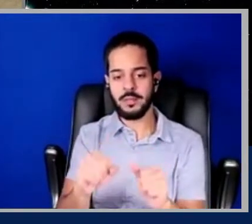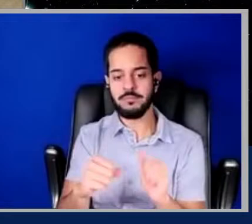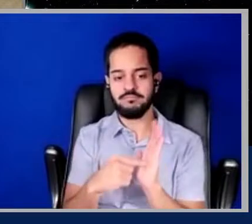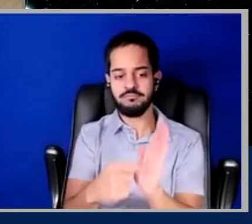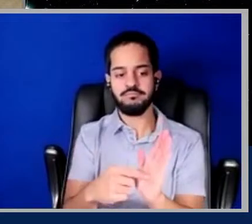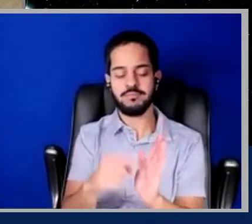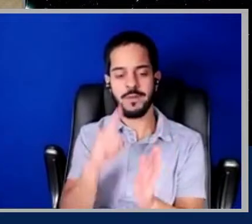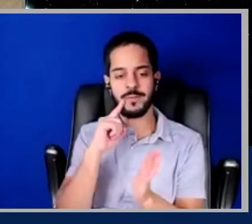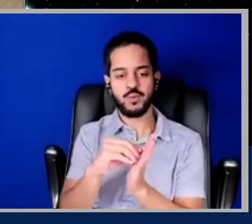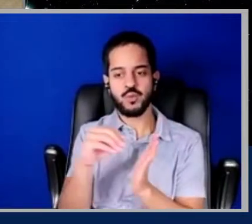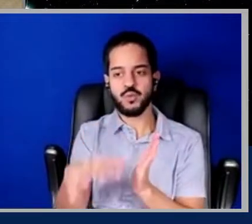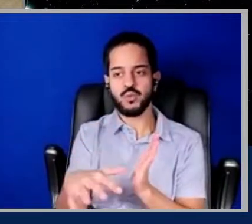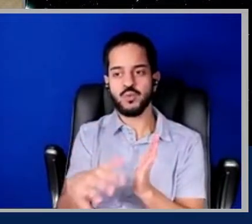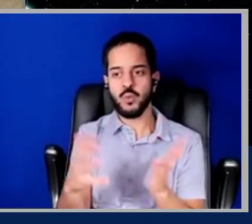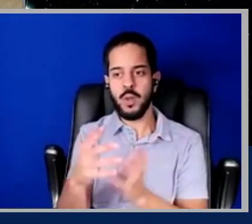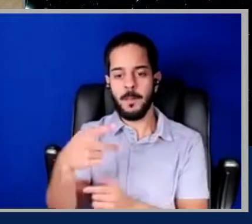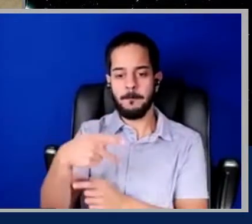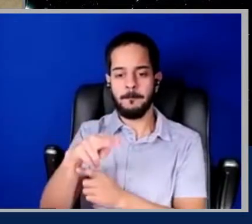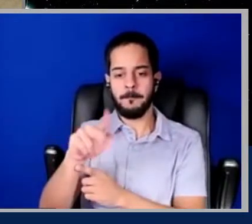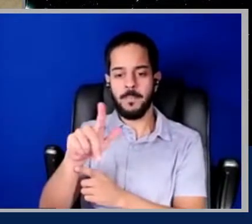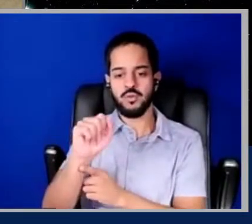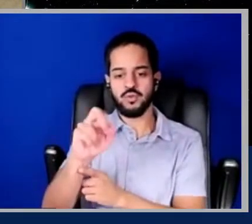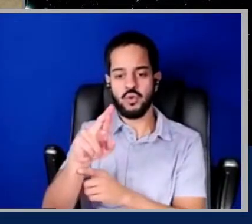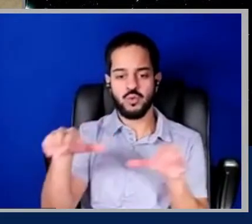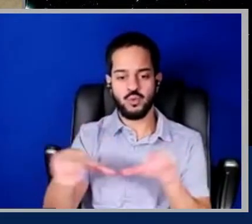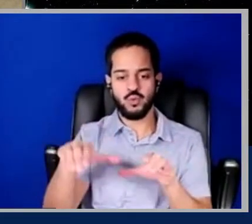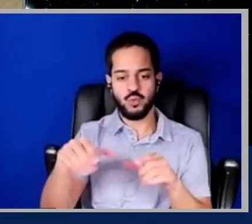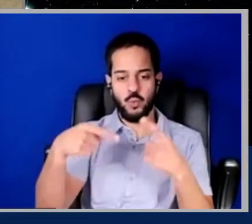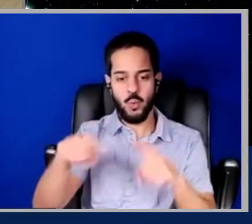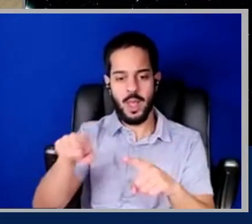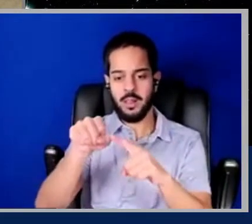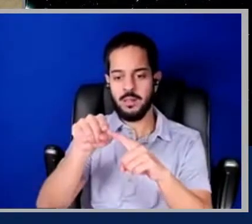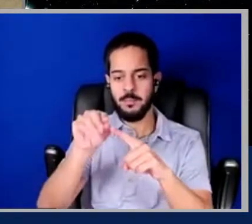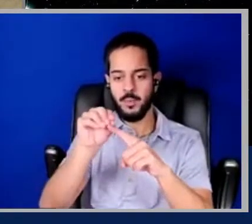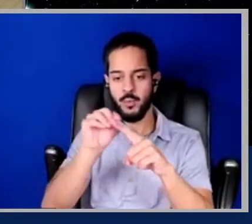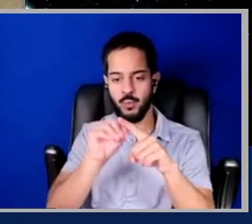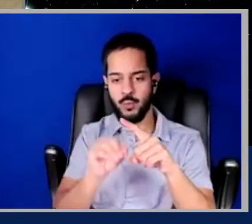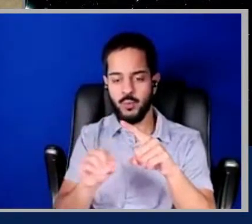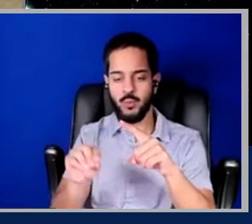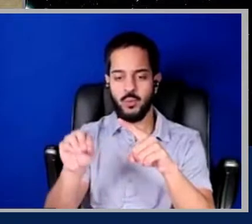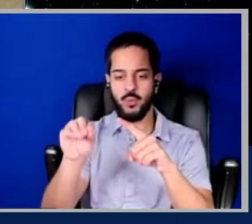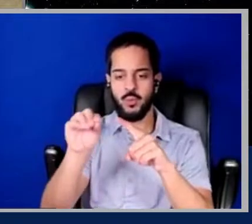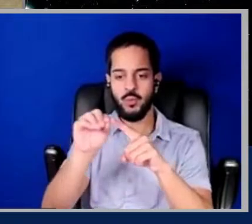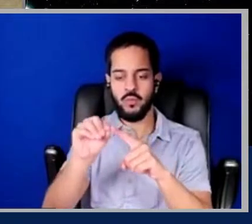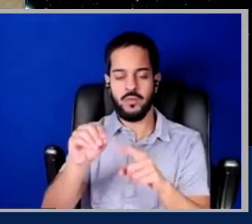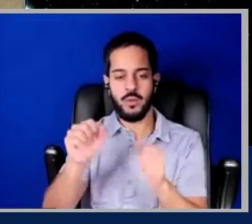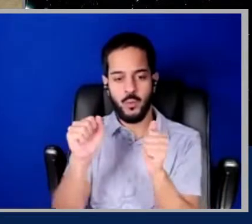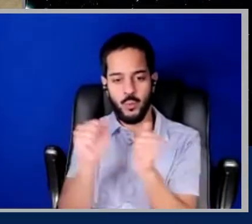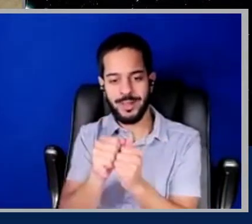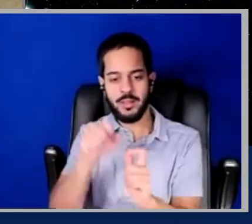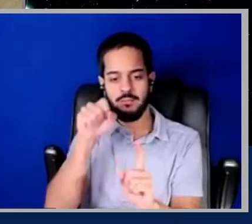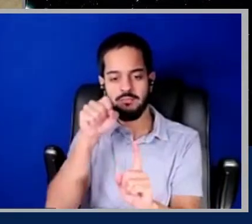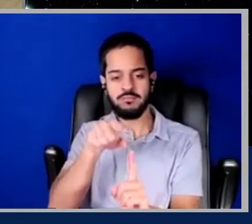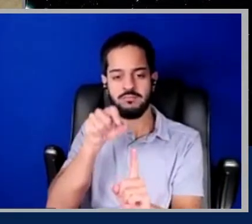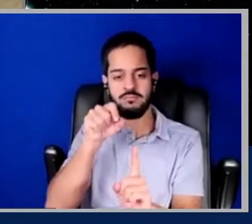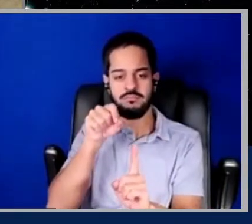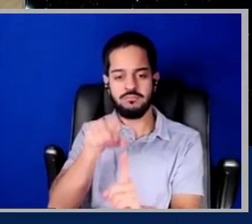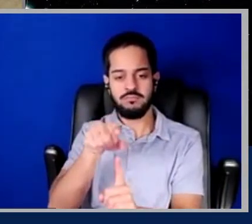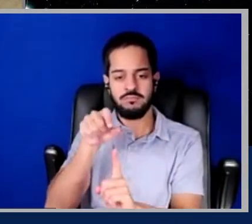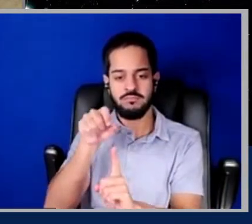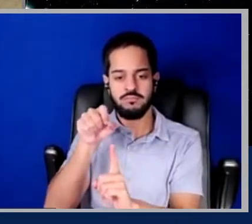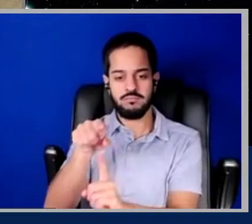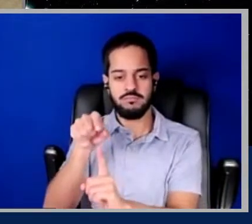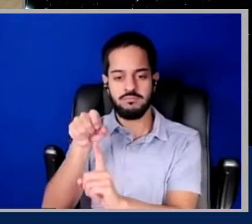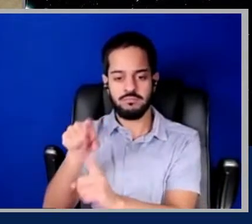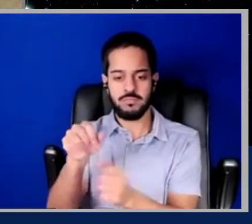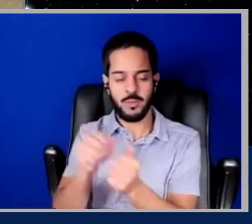to students what a pulsar is doing as it's rotating, and you're getting this periodic signal. And there's an imaging way